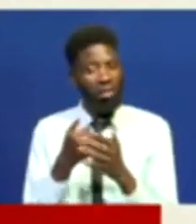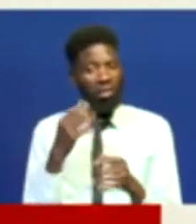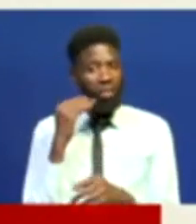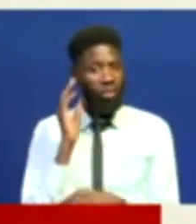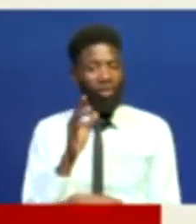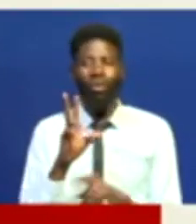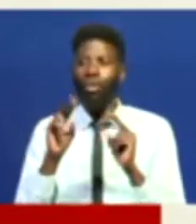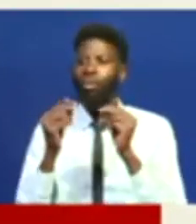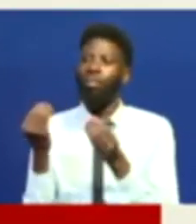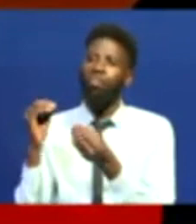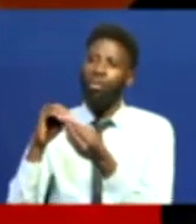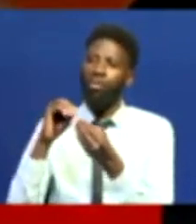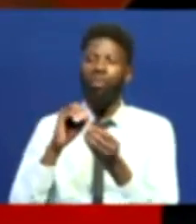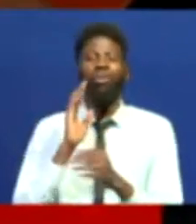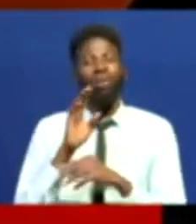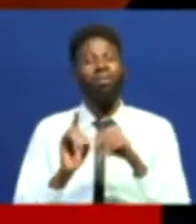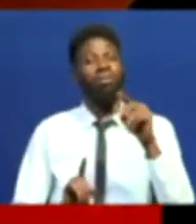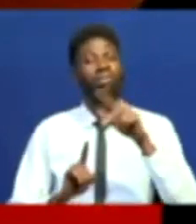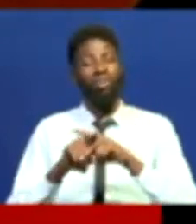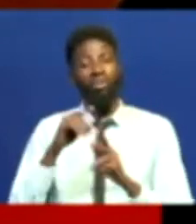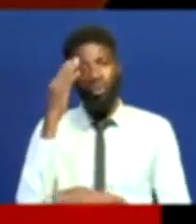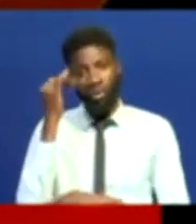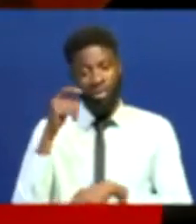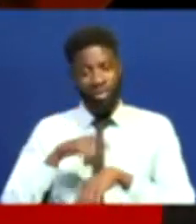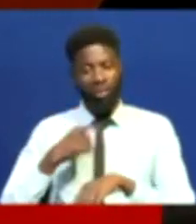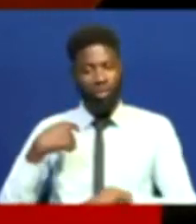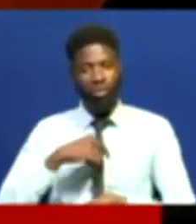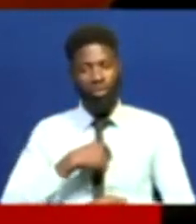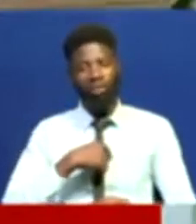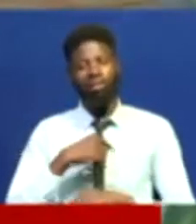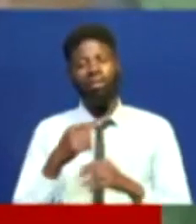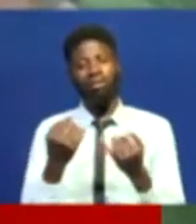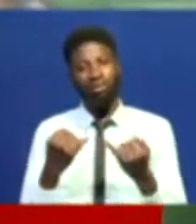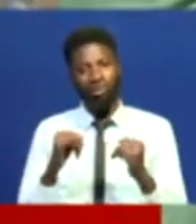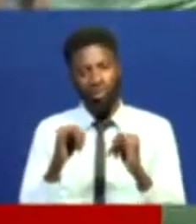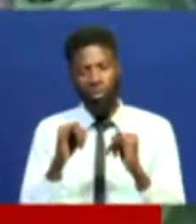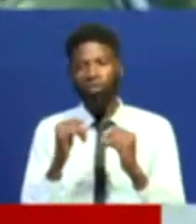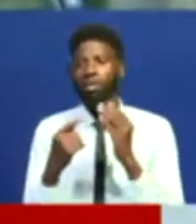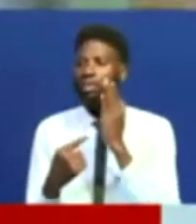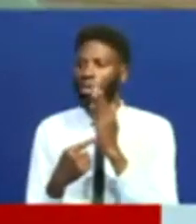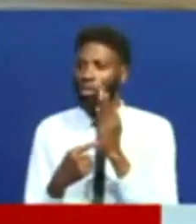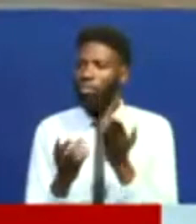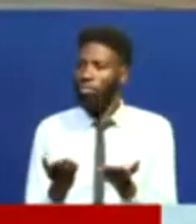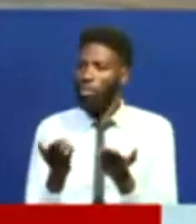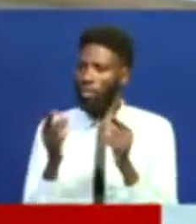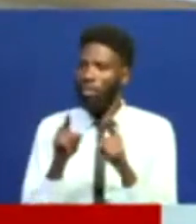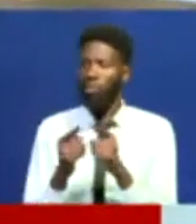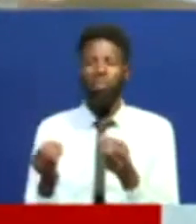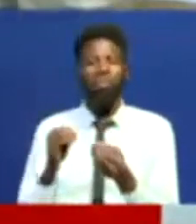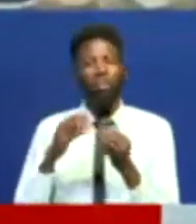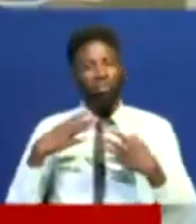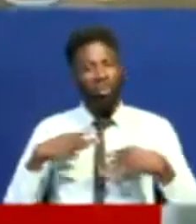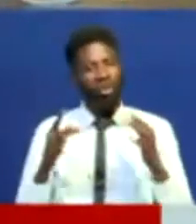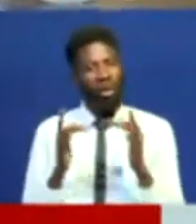Mm-hmm. More and more attacks are going to come because as we expand the footprint of technology, as we bring more people online,